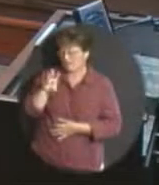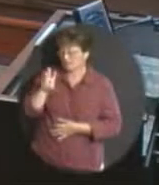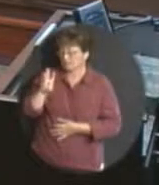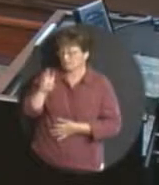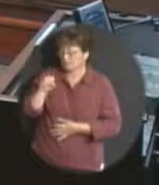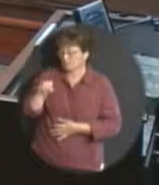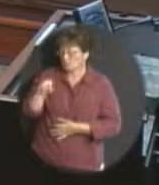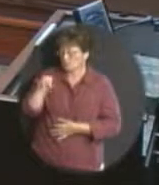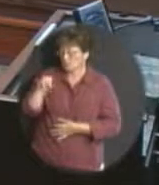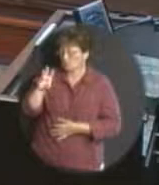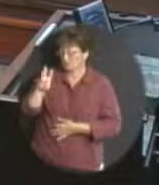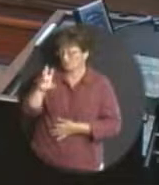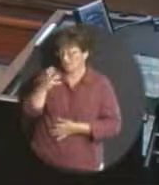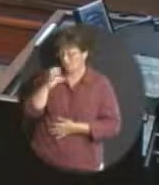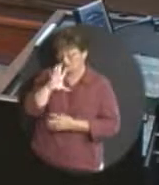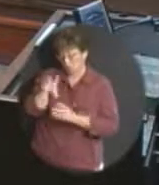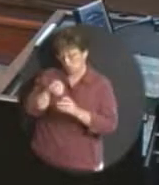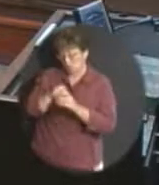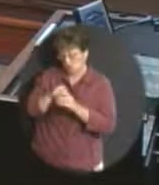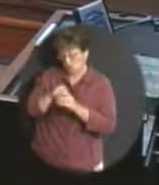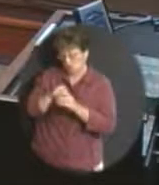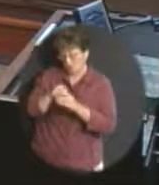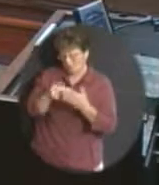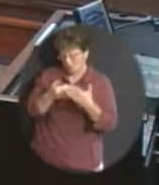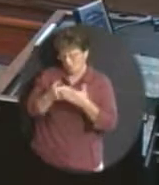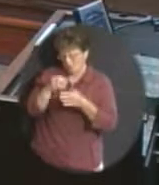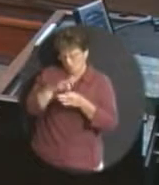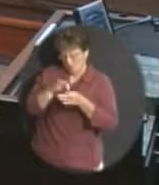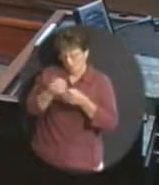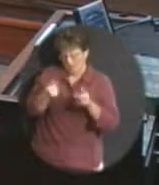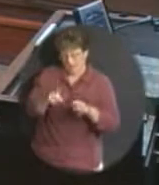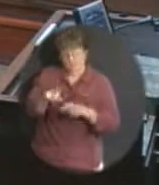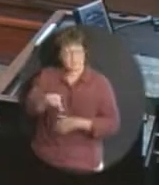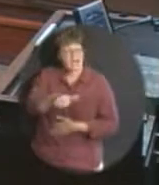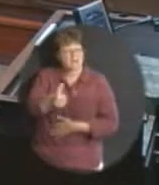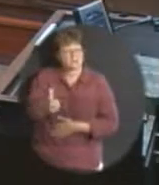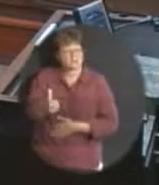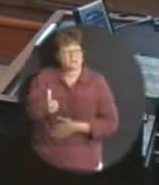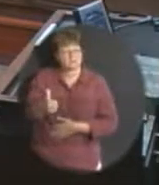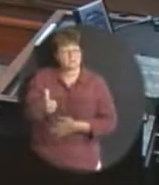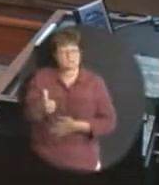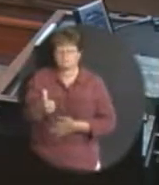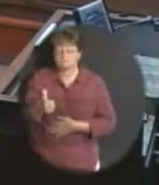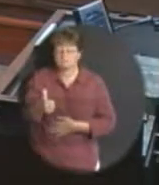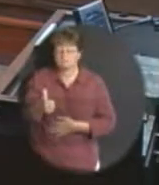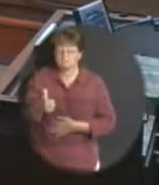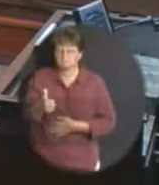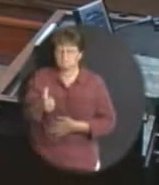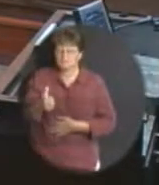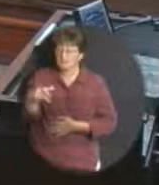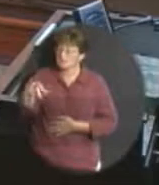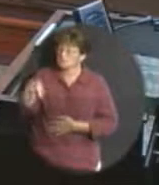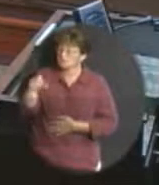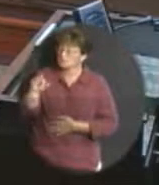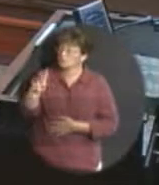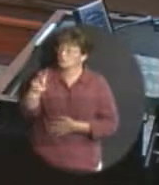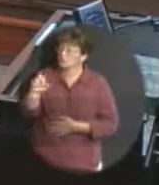to include before we take the vote. Anyone else? All right then, Mr. Parker.